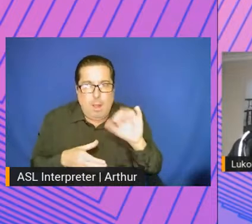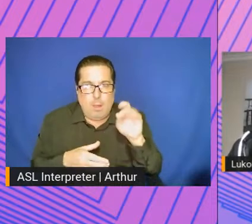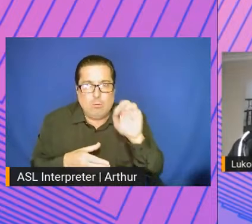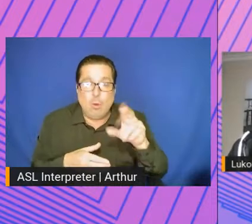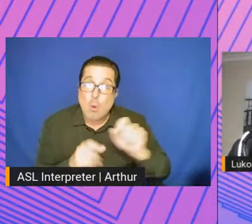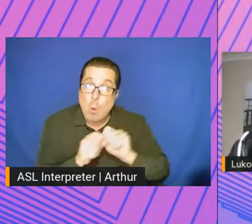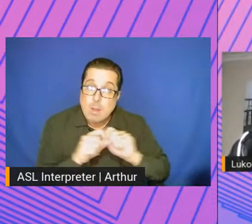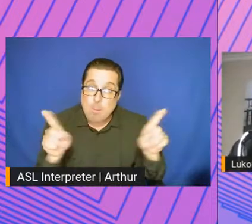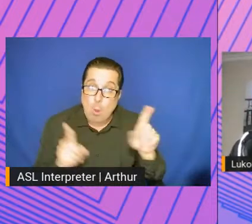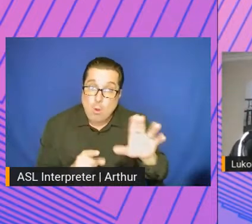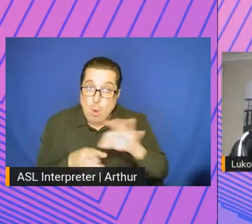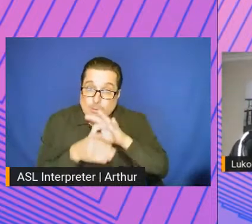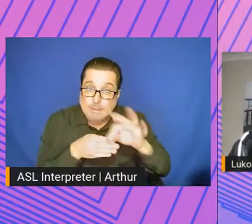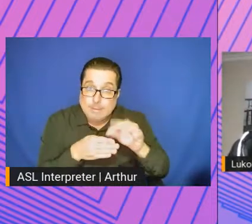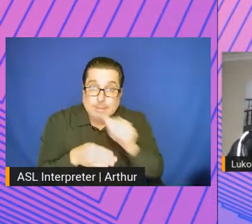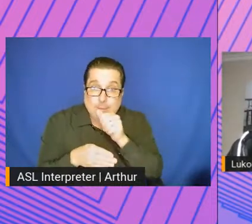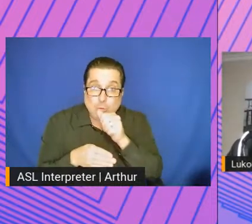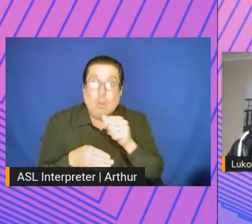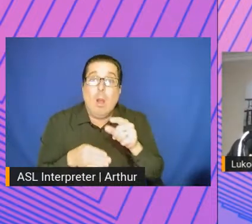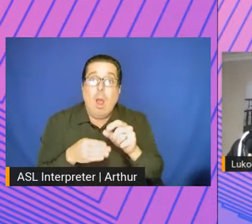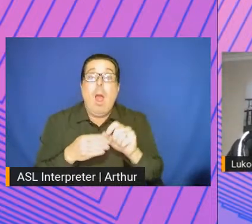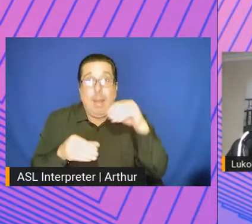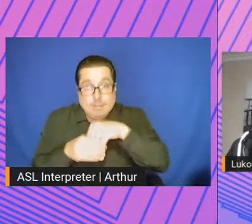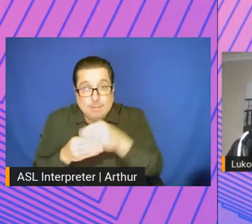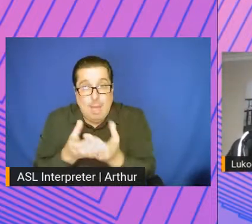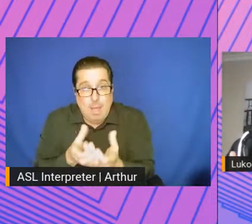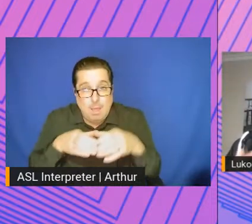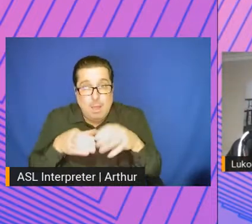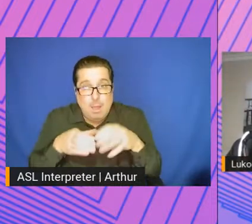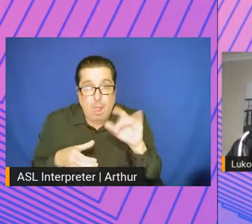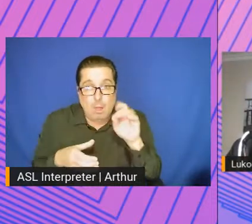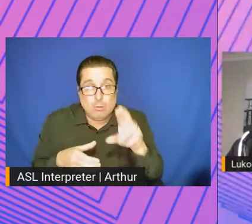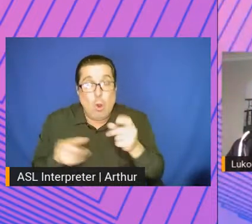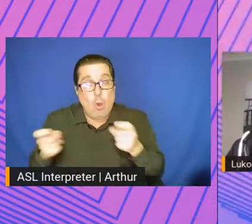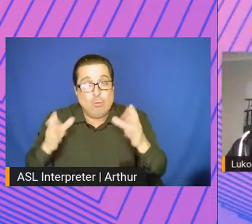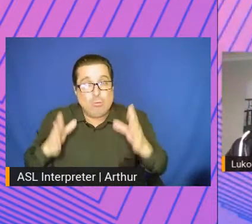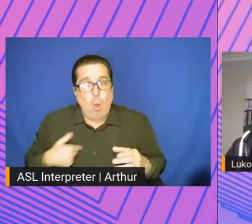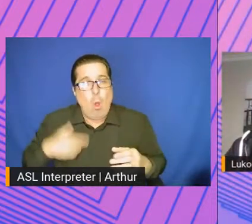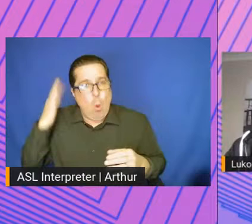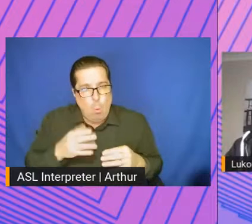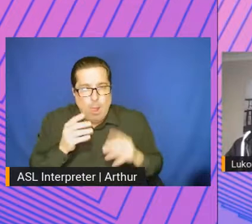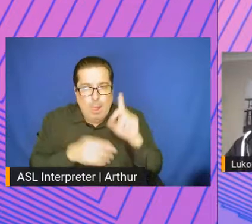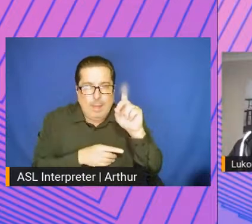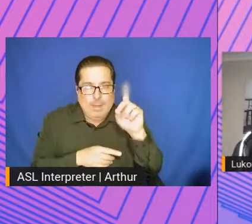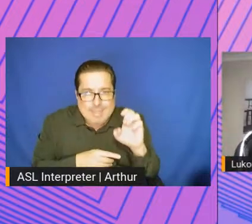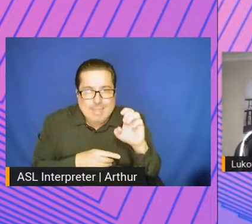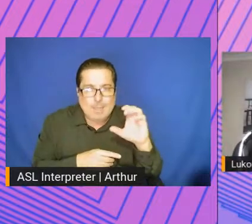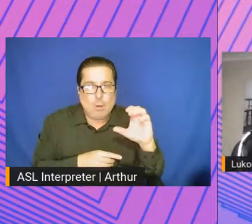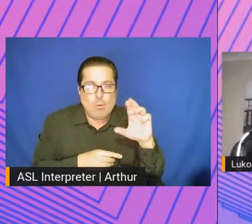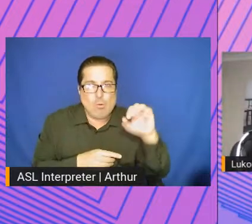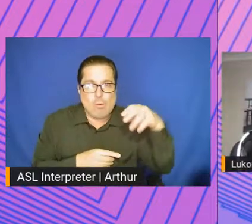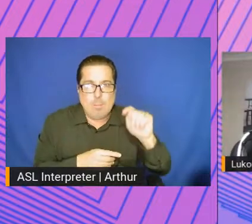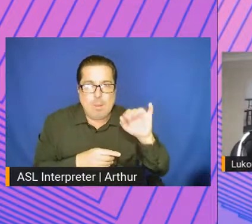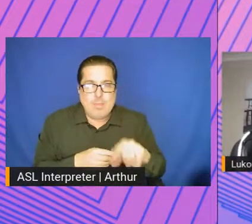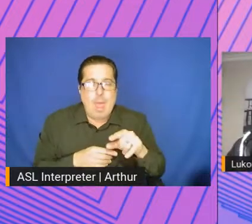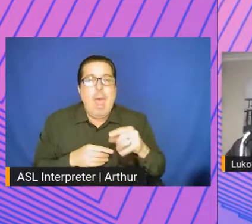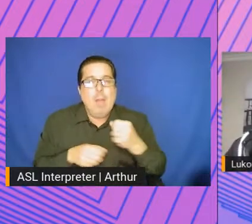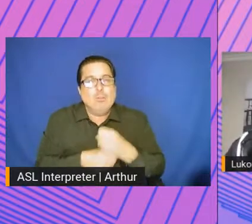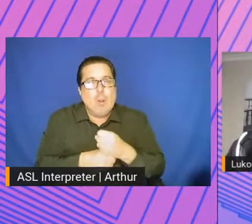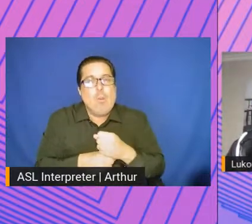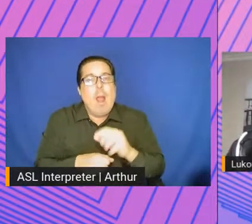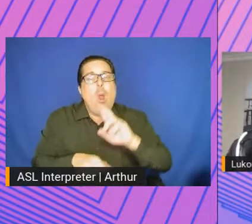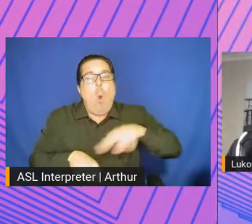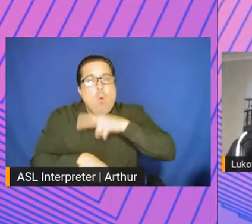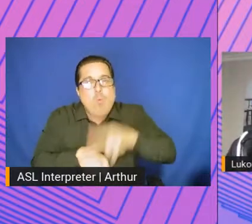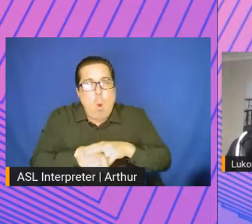secret, and inside of the cluster, the controller will be able to decrypt that and generate a normal secret. And I think this diagram over